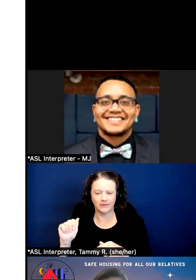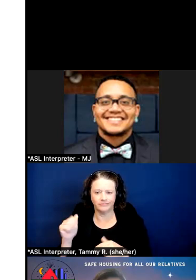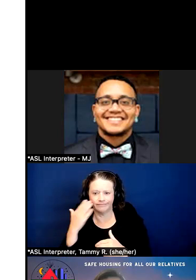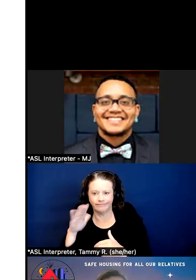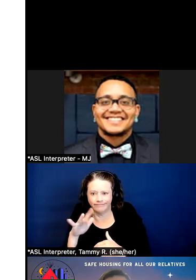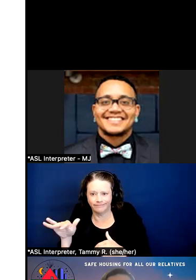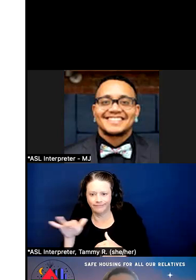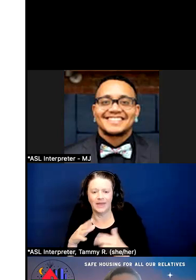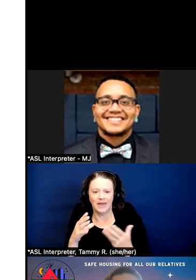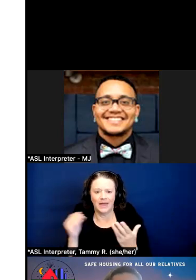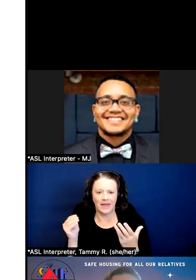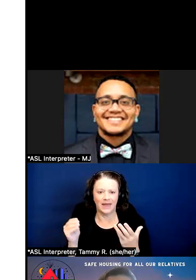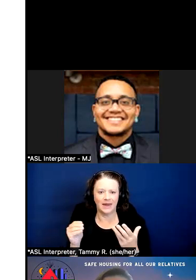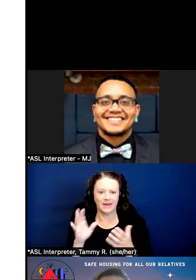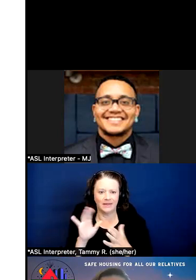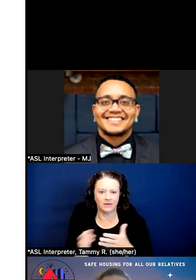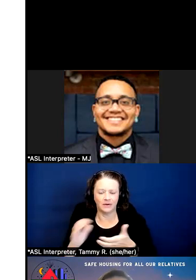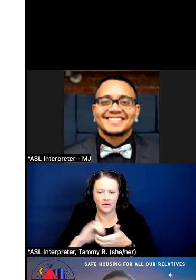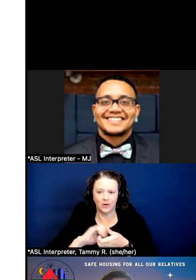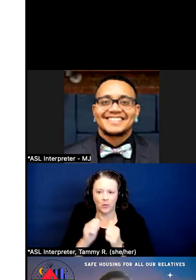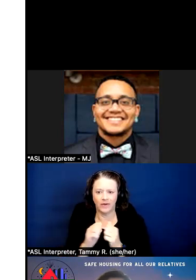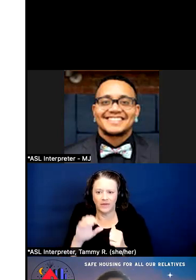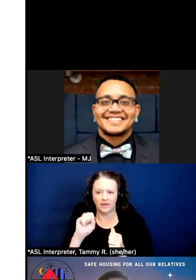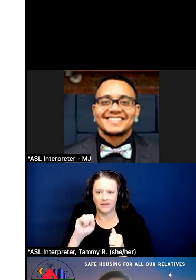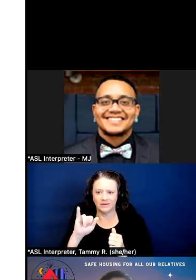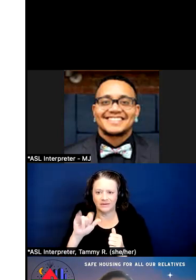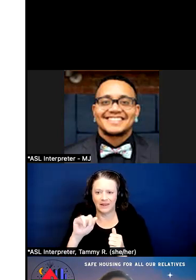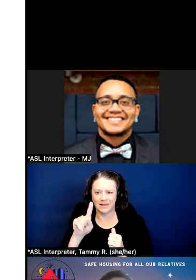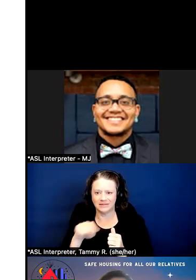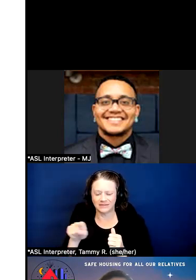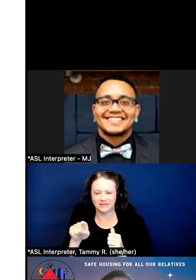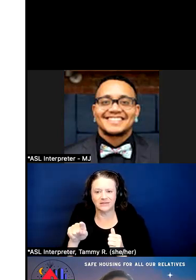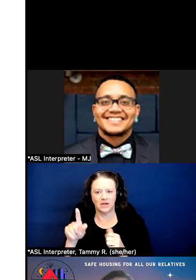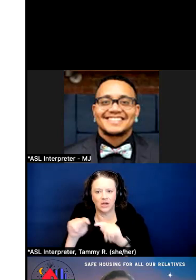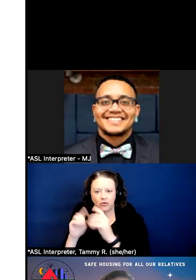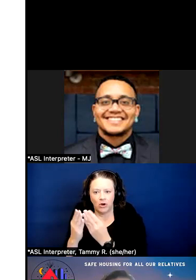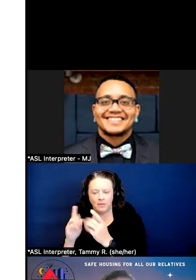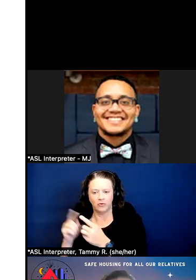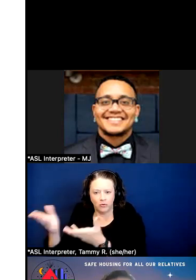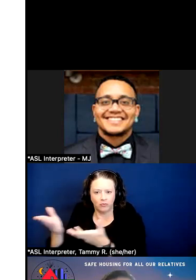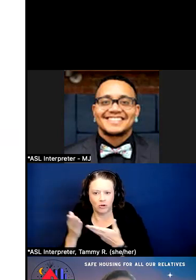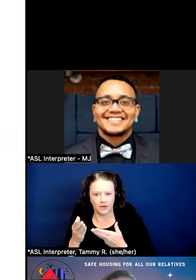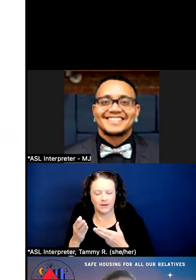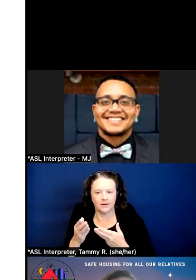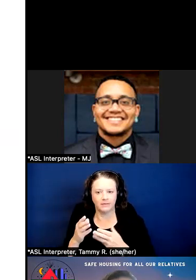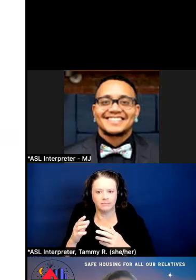grant housing to be able to bring off-reservation housing to Indigenous survivors in the Portland area.